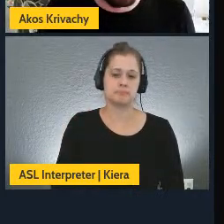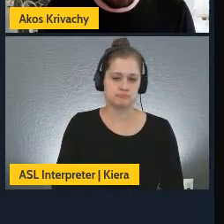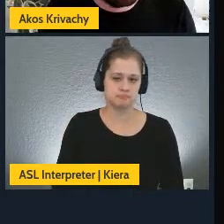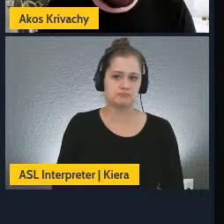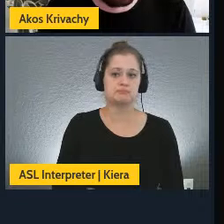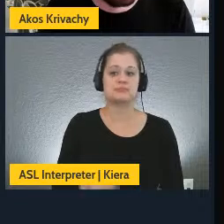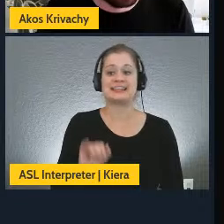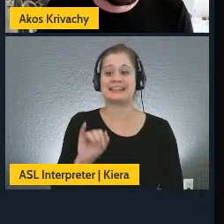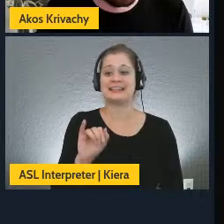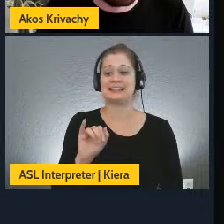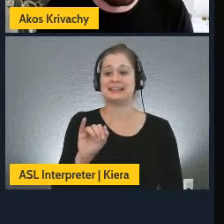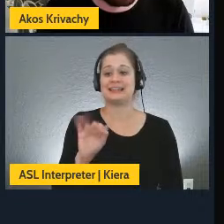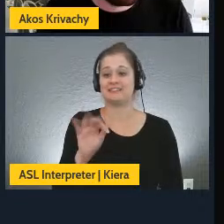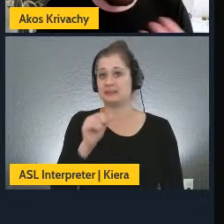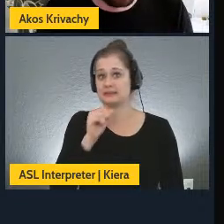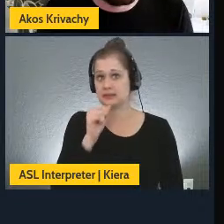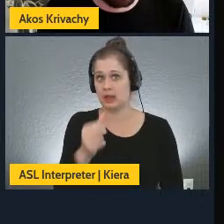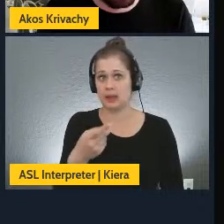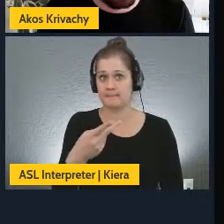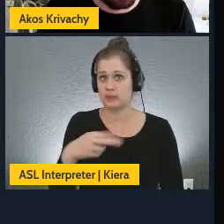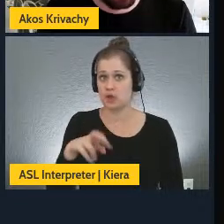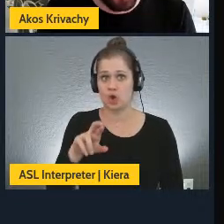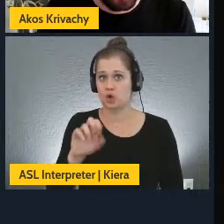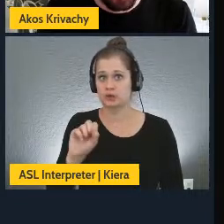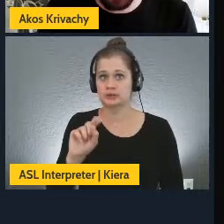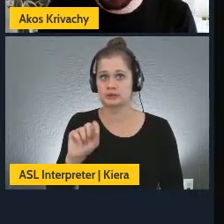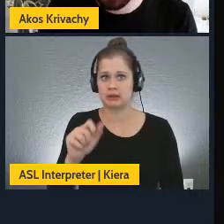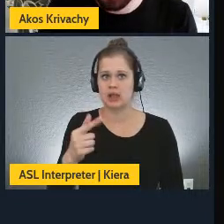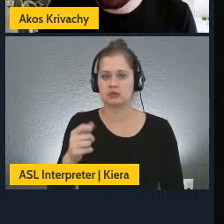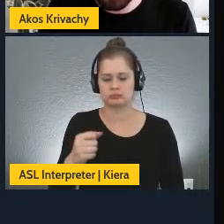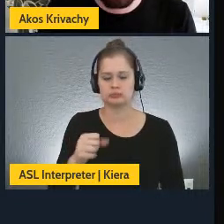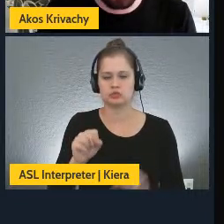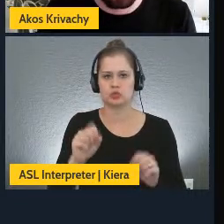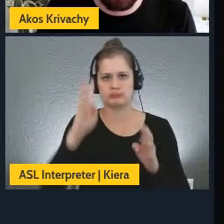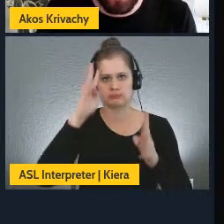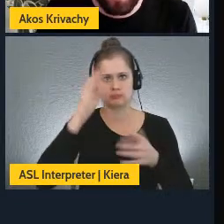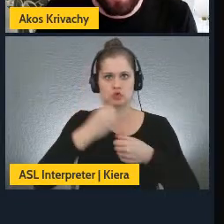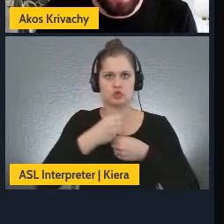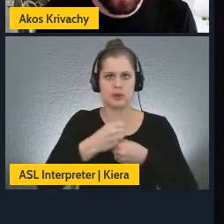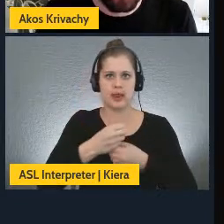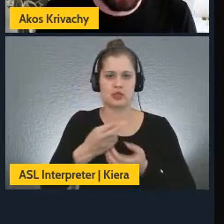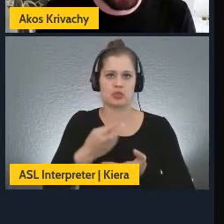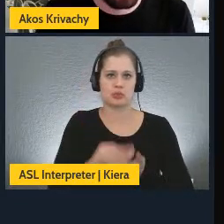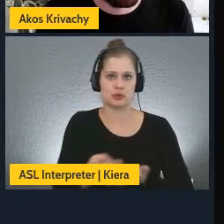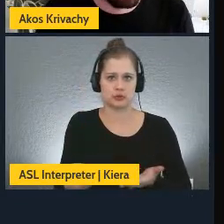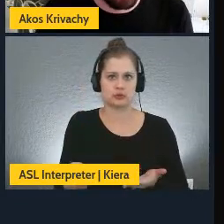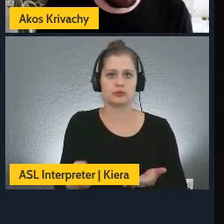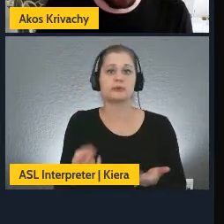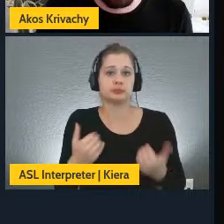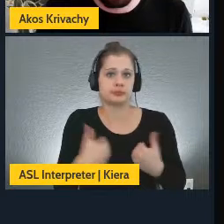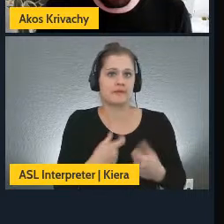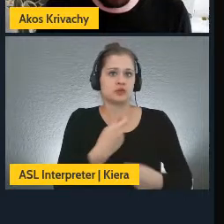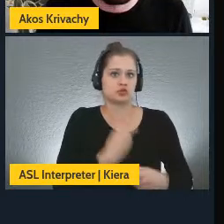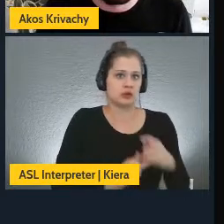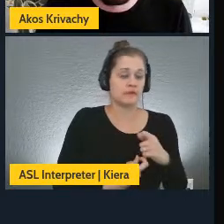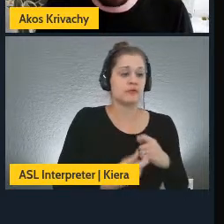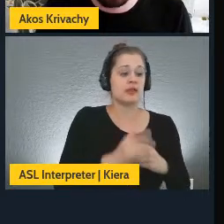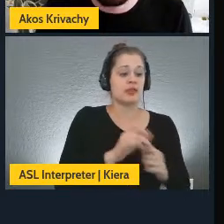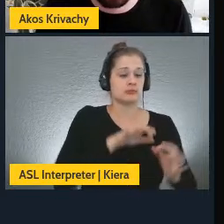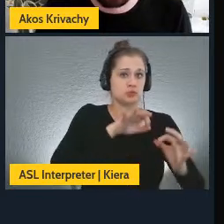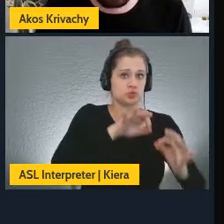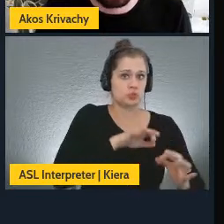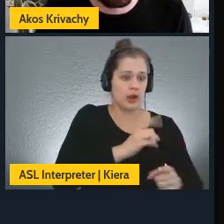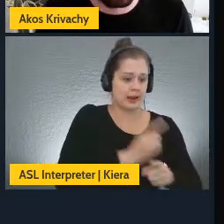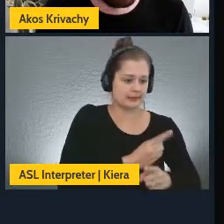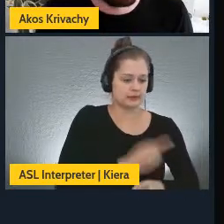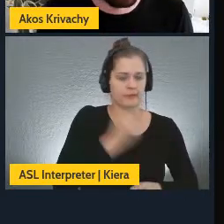yeah, if it's not a PR stage, then just create the resource. So there's definitely a trade-off here, right? You're trading off correctness for a bit of